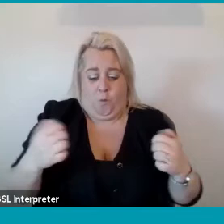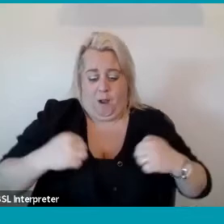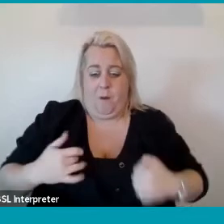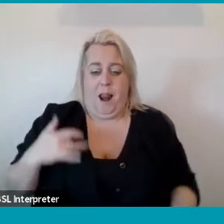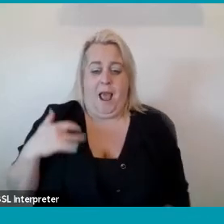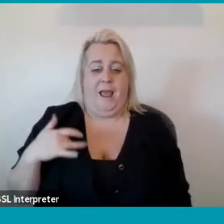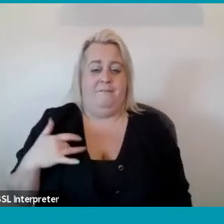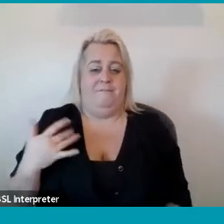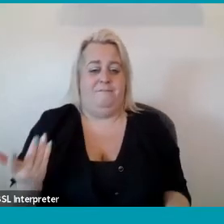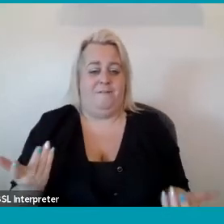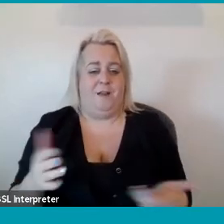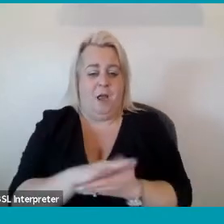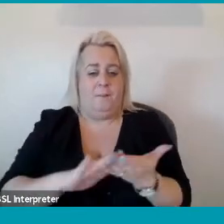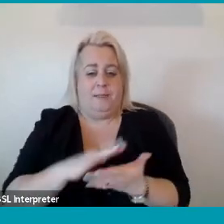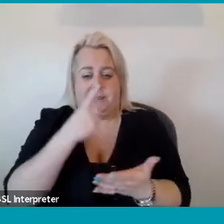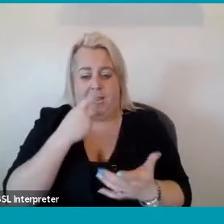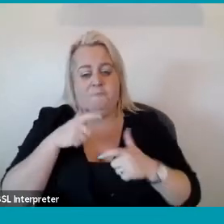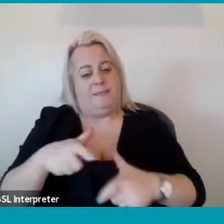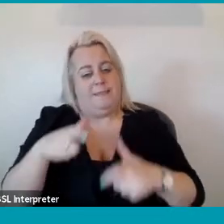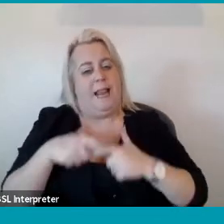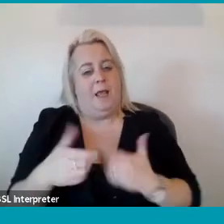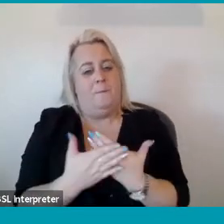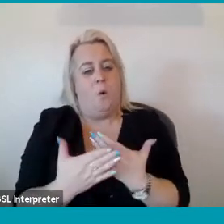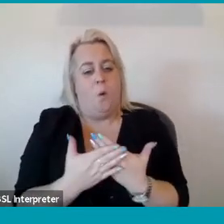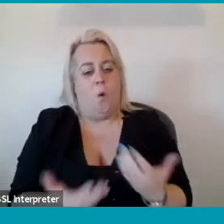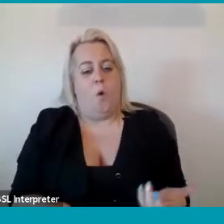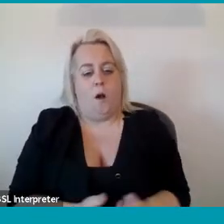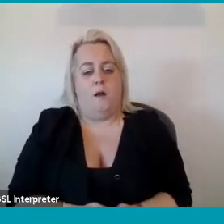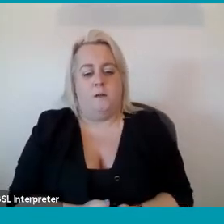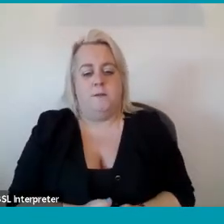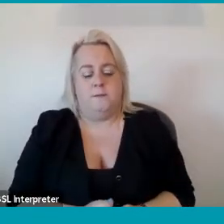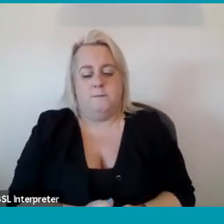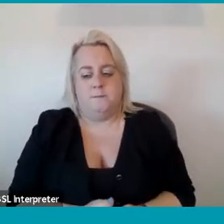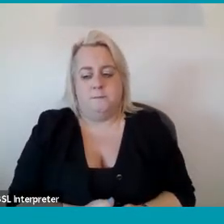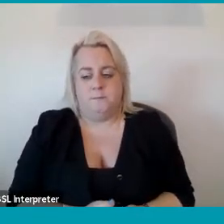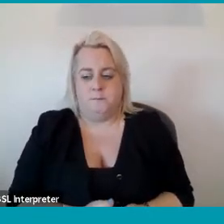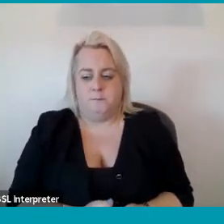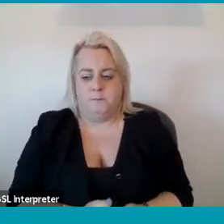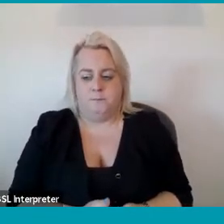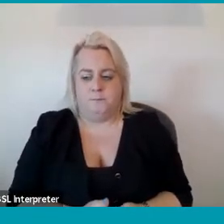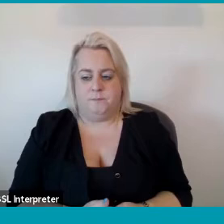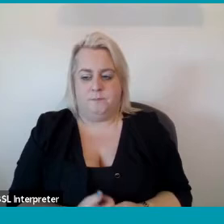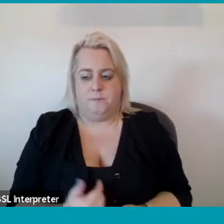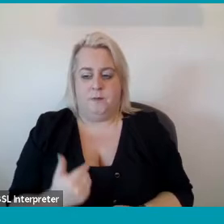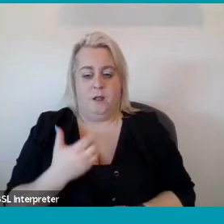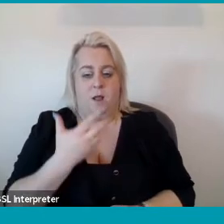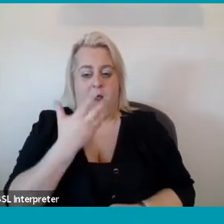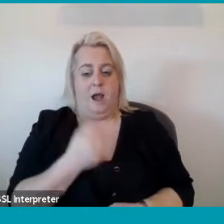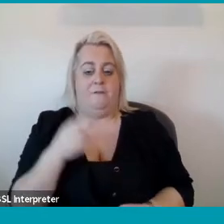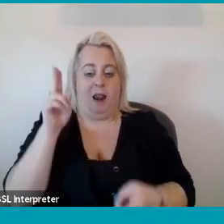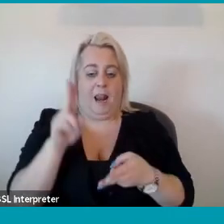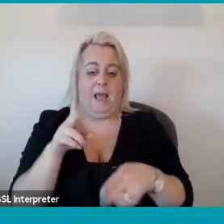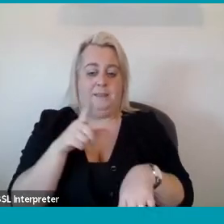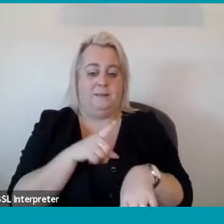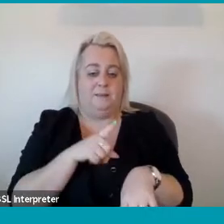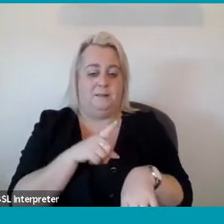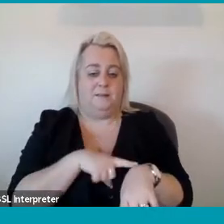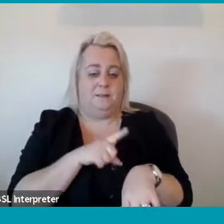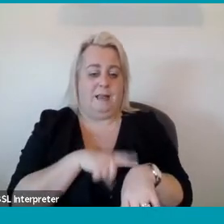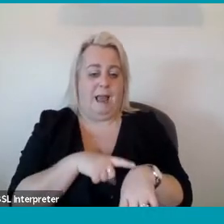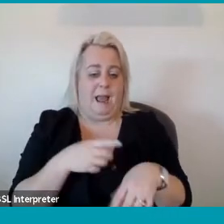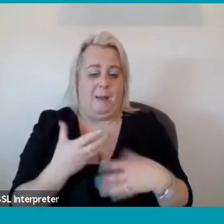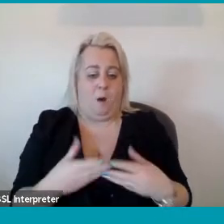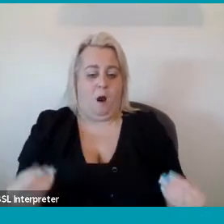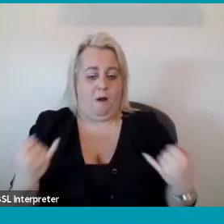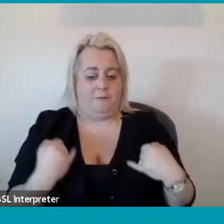on through. So we do tend to have less time off sick. In a way, that's a problem because I would rather people be off sick when they